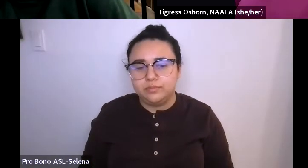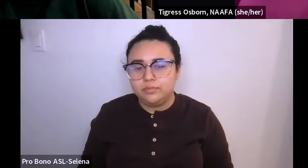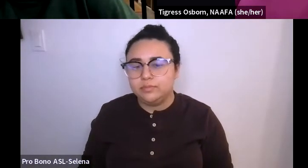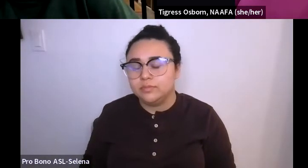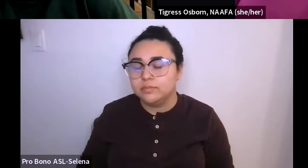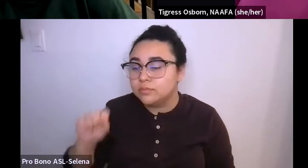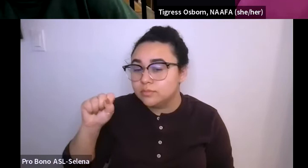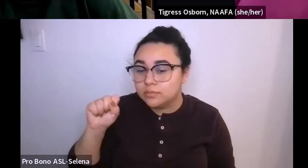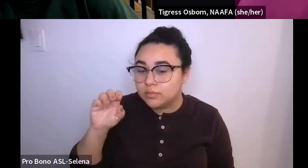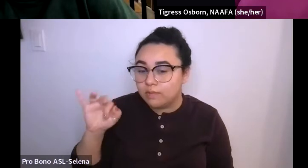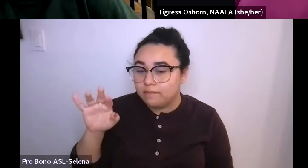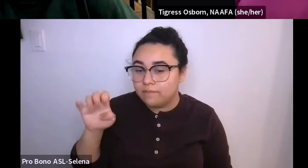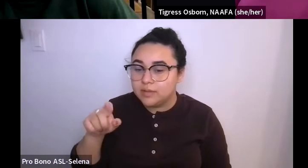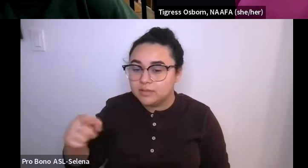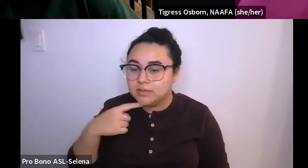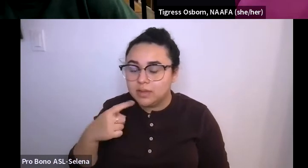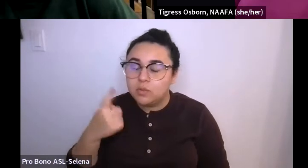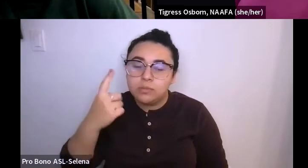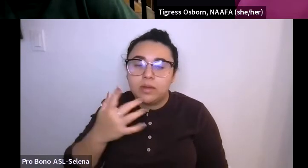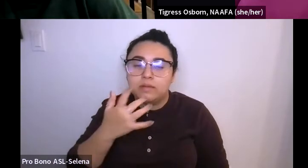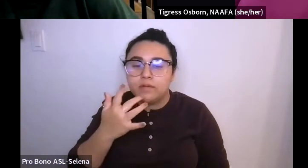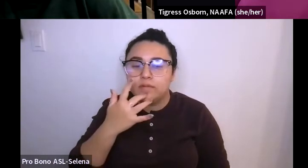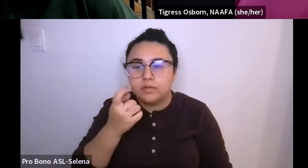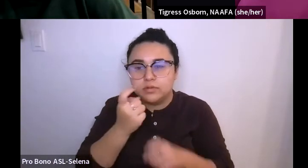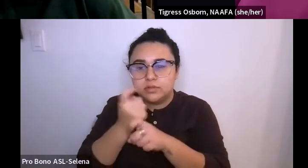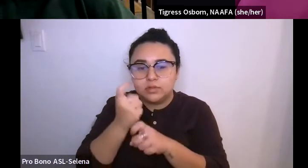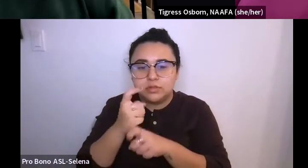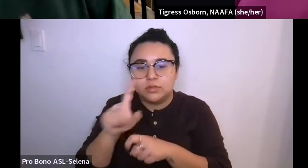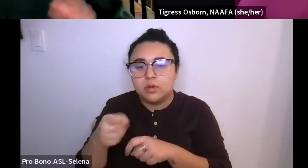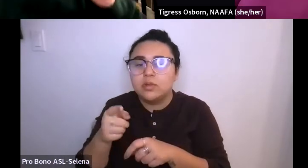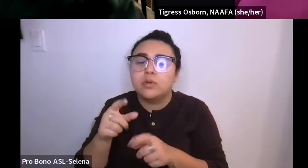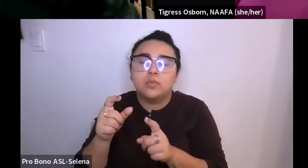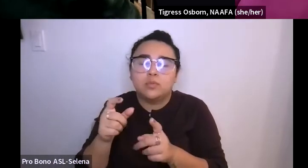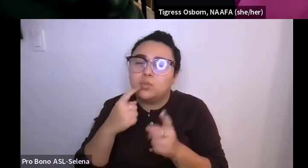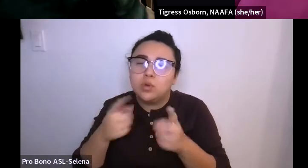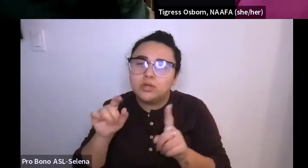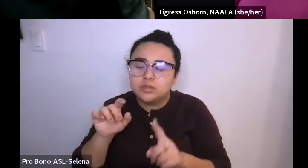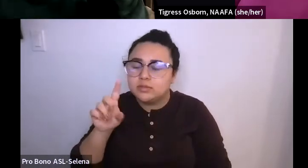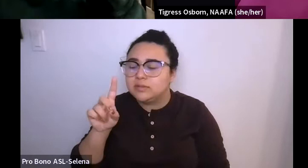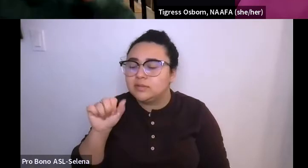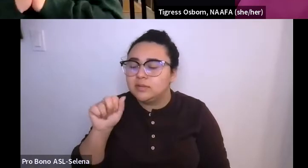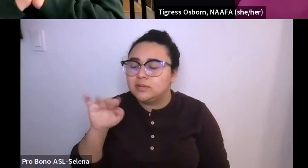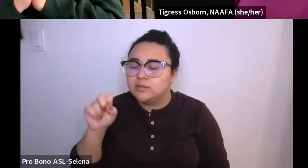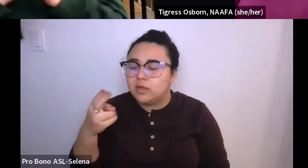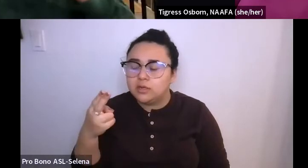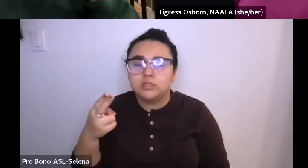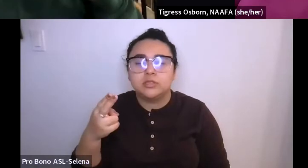I used to, one of my favorite bits, which doesn't work in English, only works in Danish, is about the sound that two fat